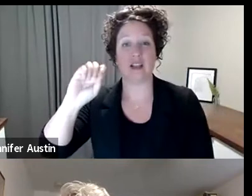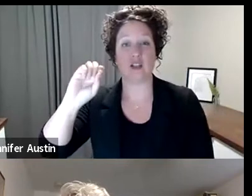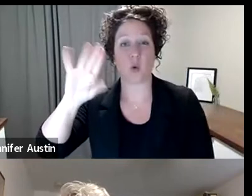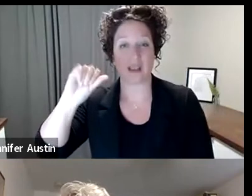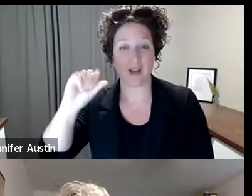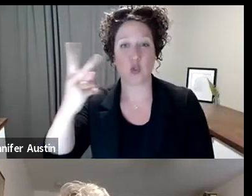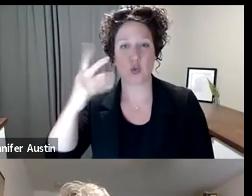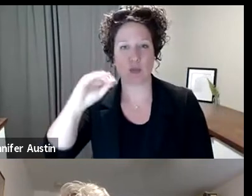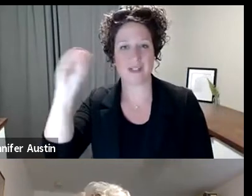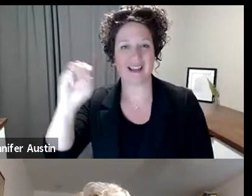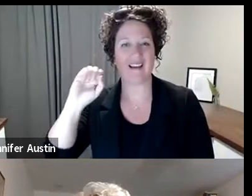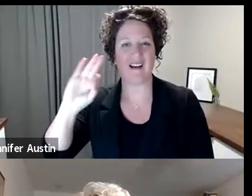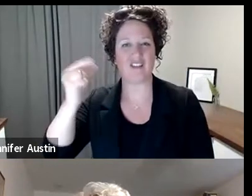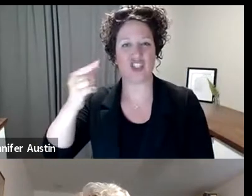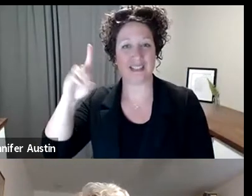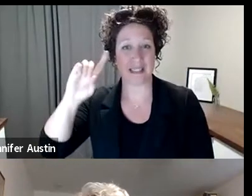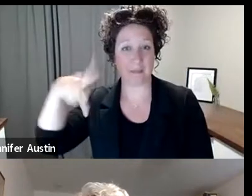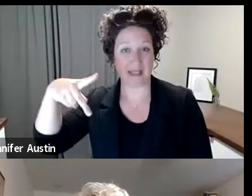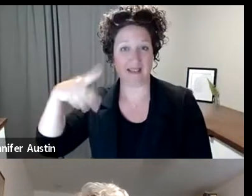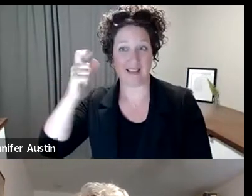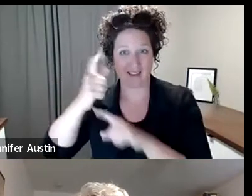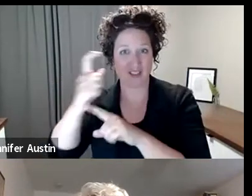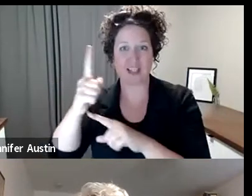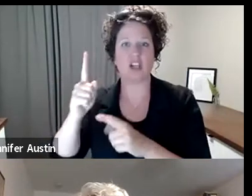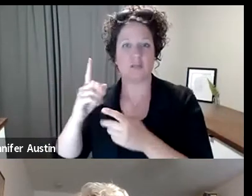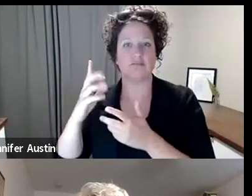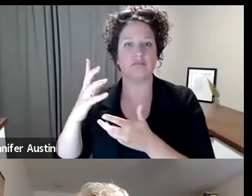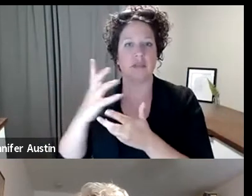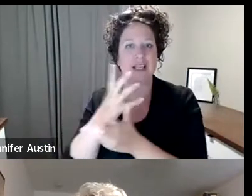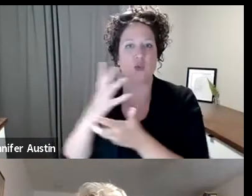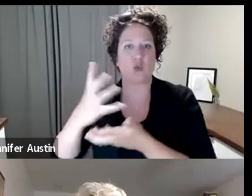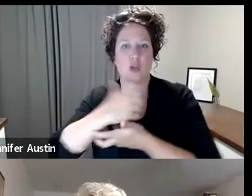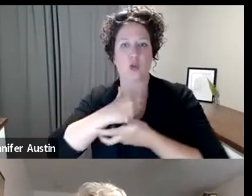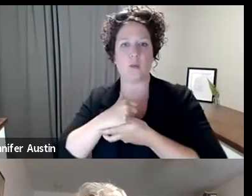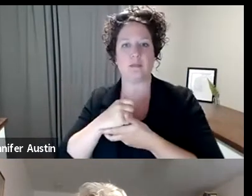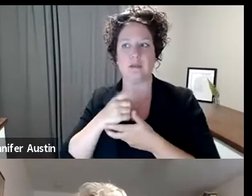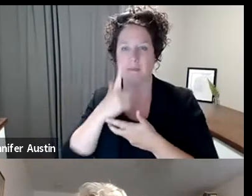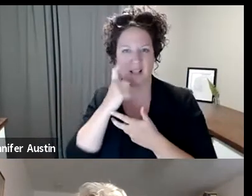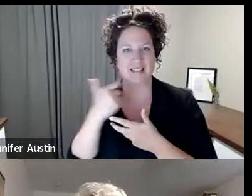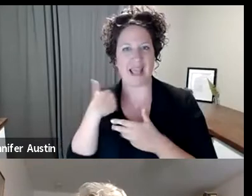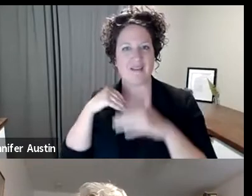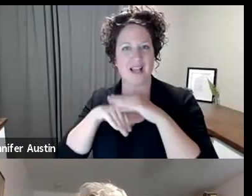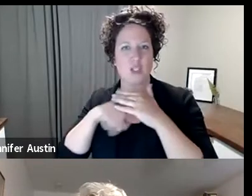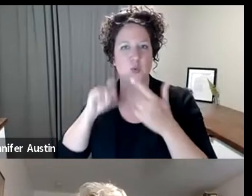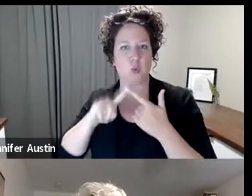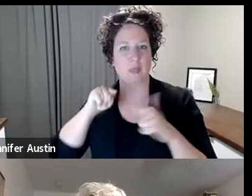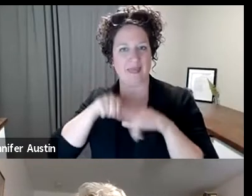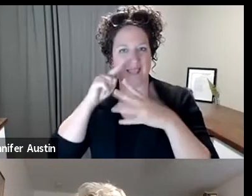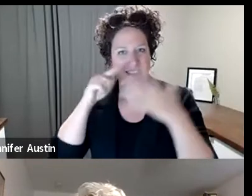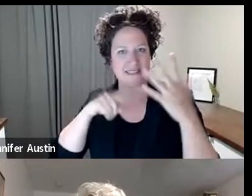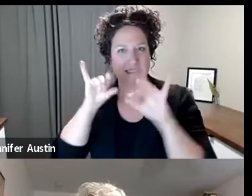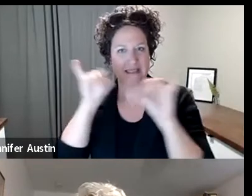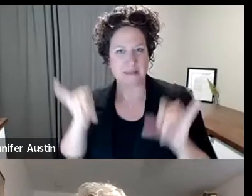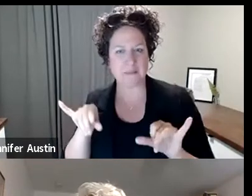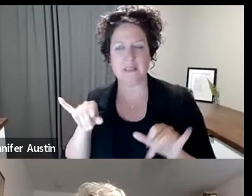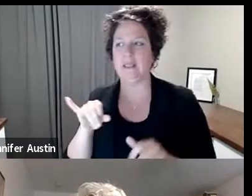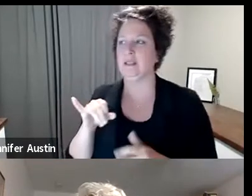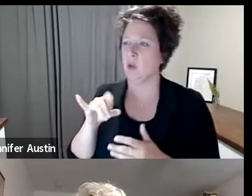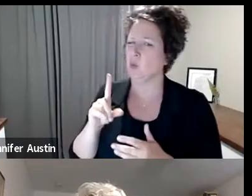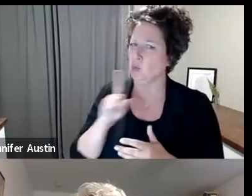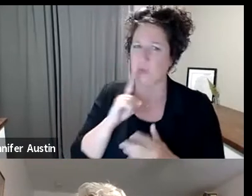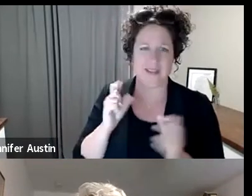of GDP each year is recouped by access to these systems, by virtue of access to these systems. So there's some